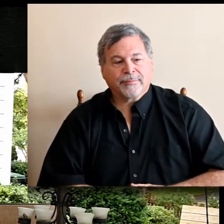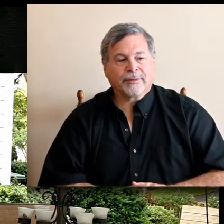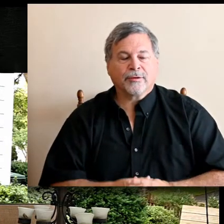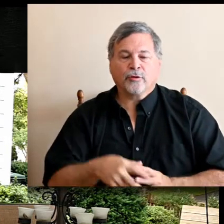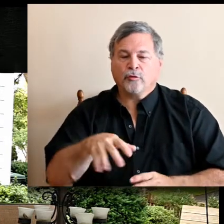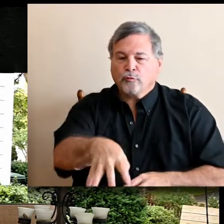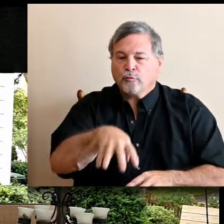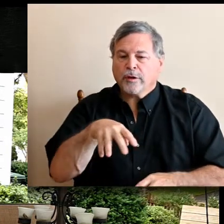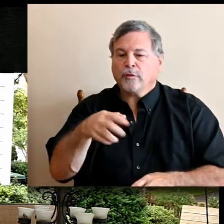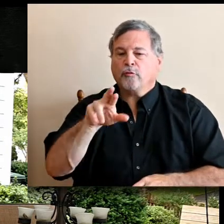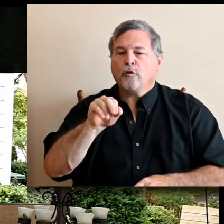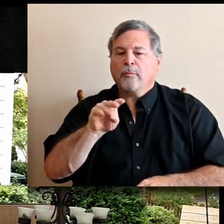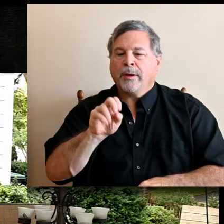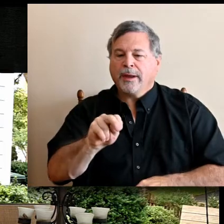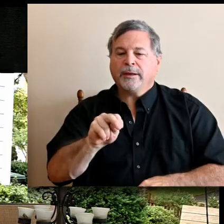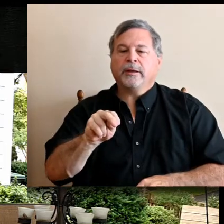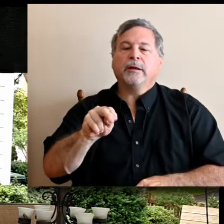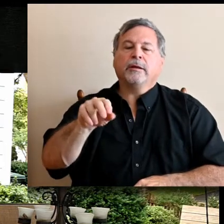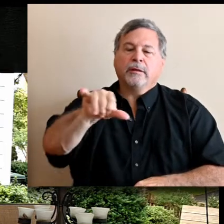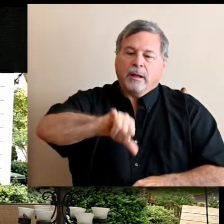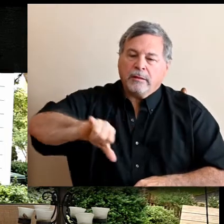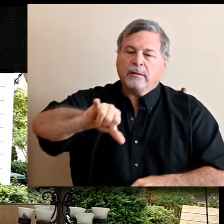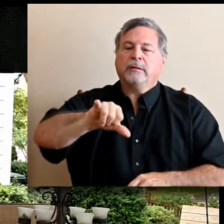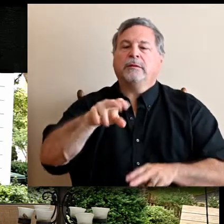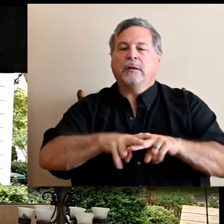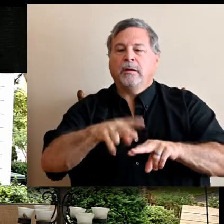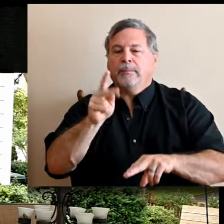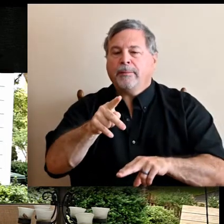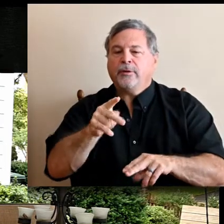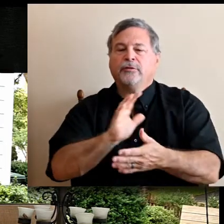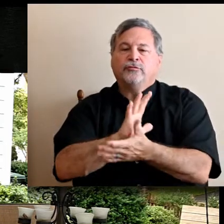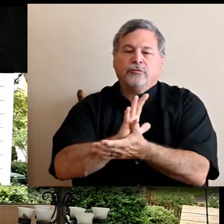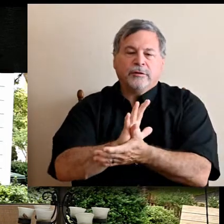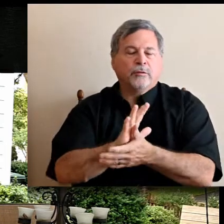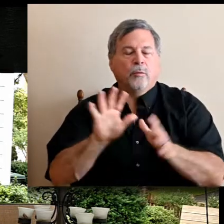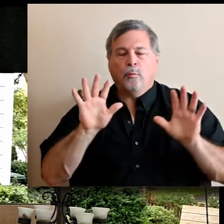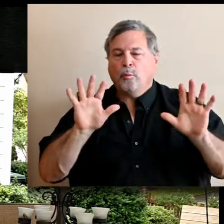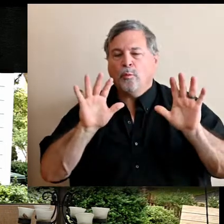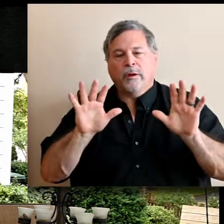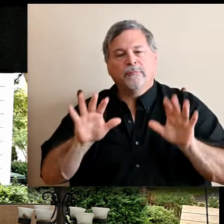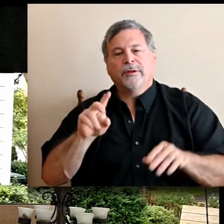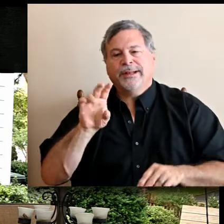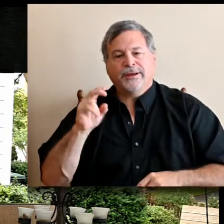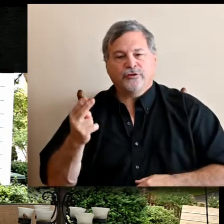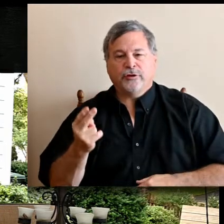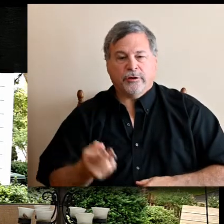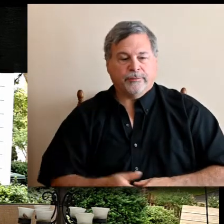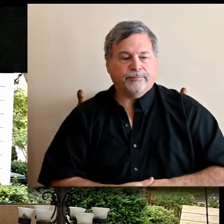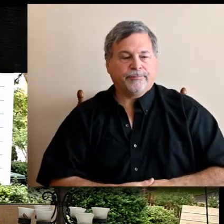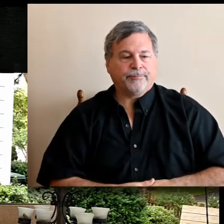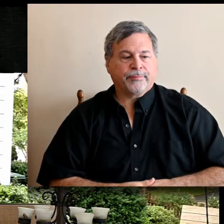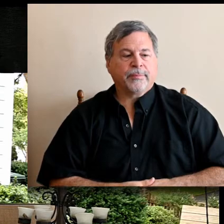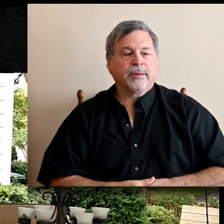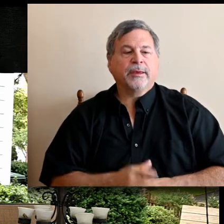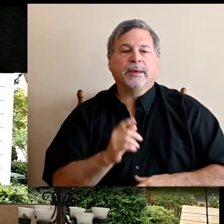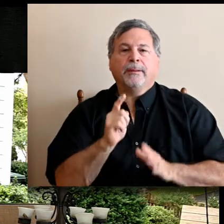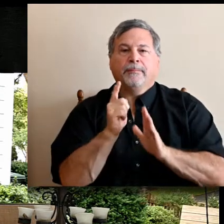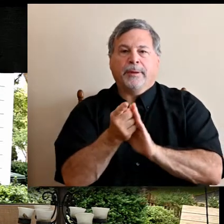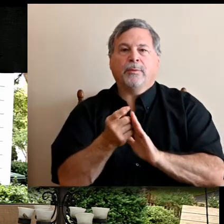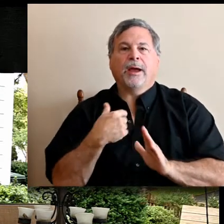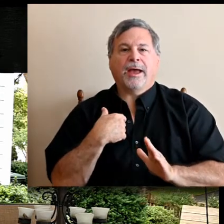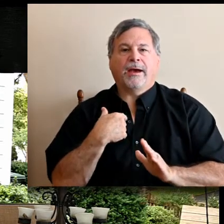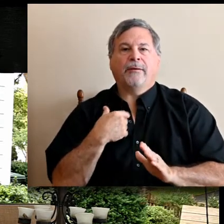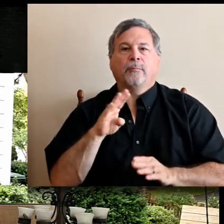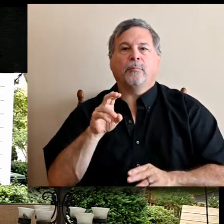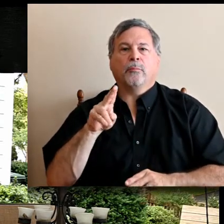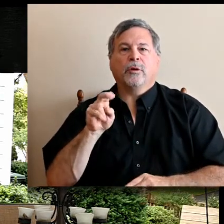Grilled romaine, olive oil, salt, pepper, a little bit of cheese. Absolutely wonderful side dish. In a little bit we'll have the Brussels